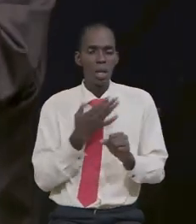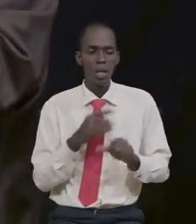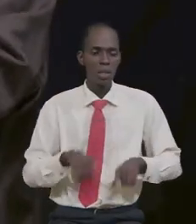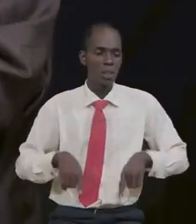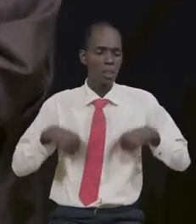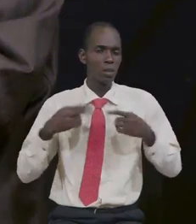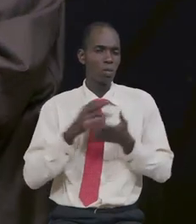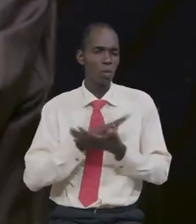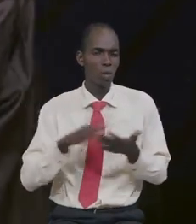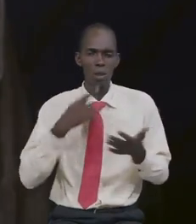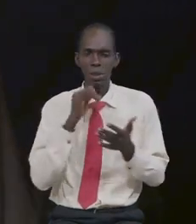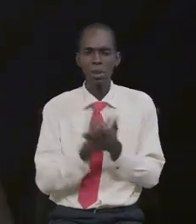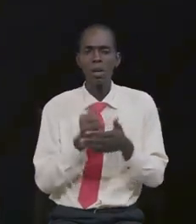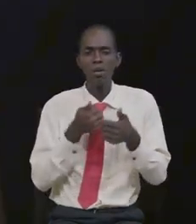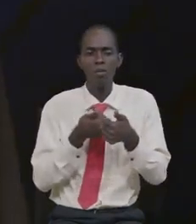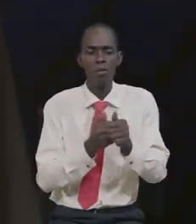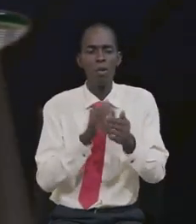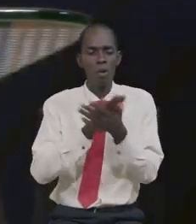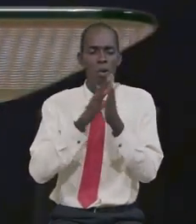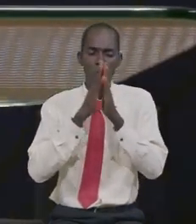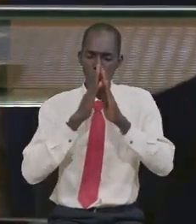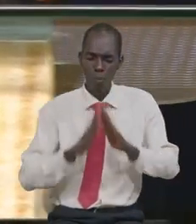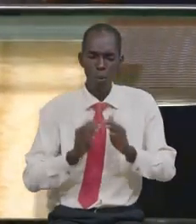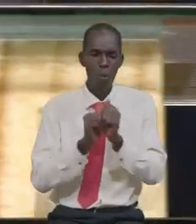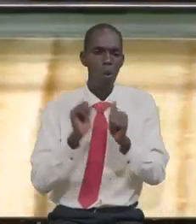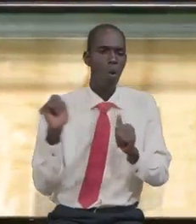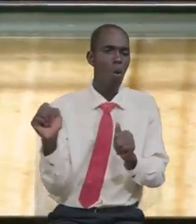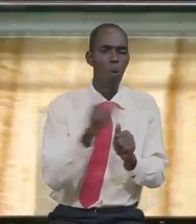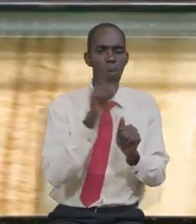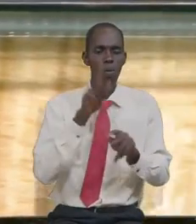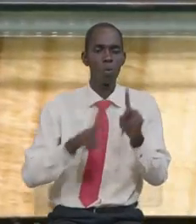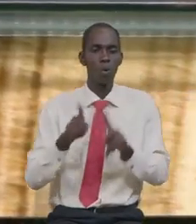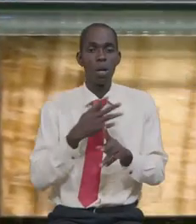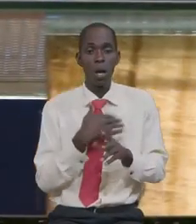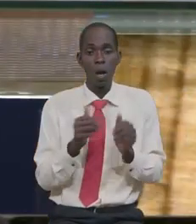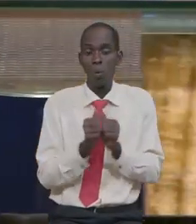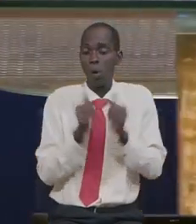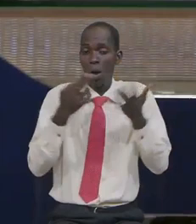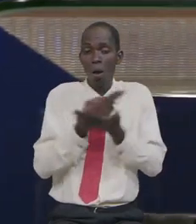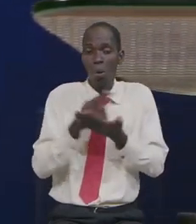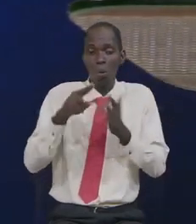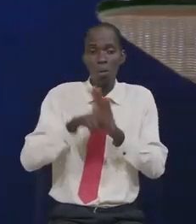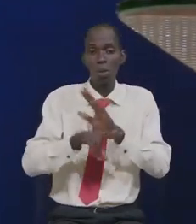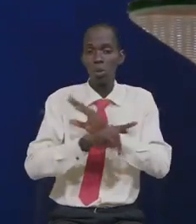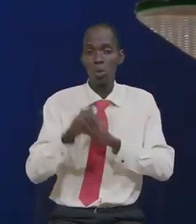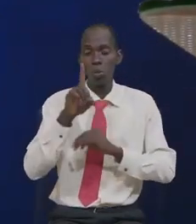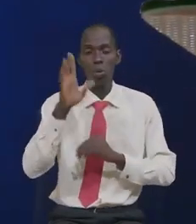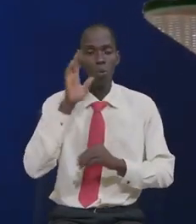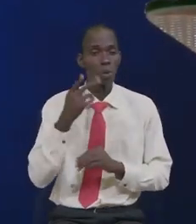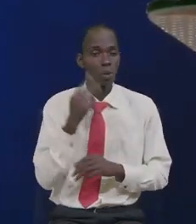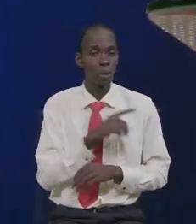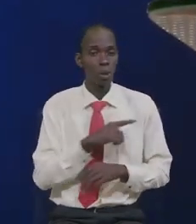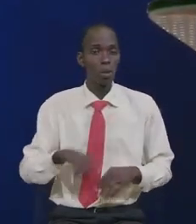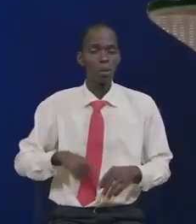know, follow peace with all men and holiness, without which no man shall see the Lord. I'm going to be holy because